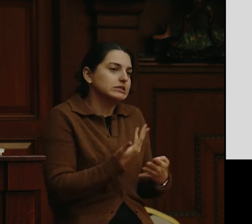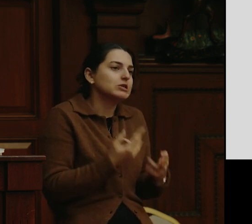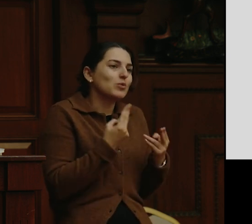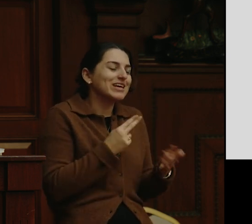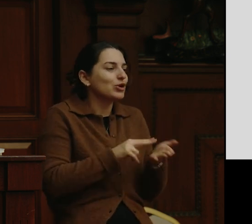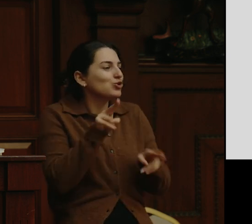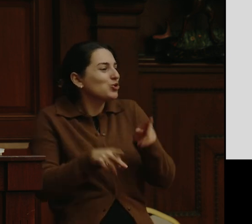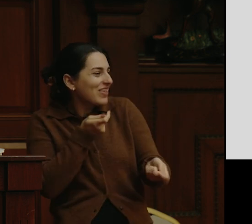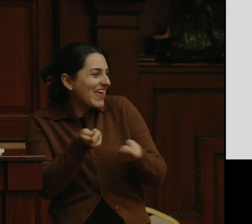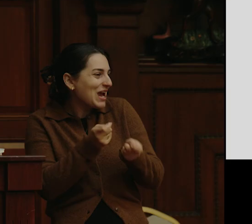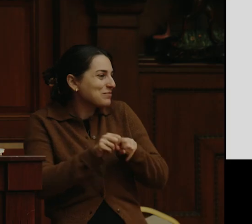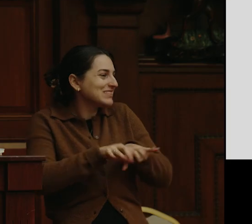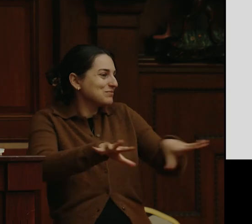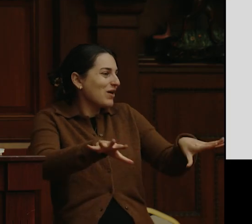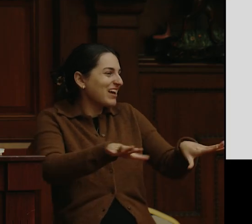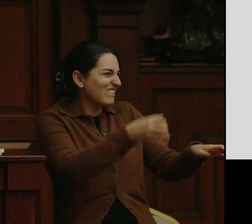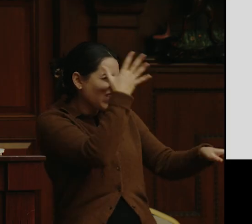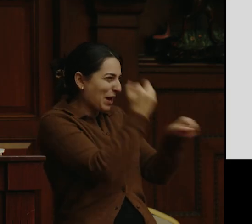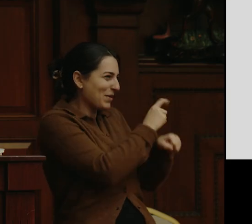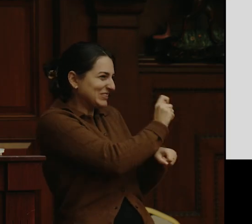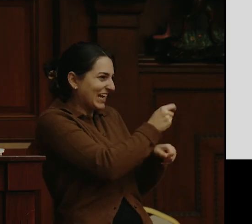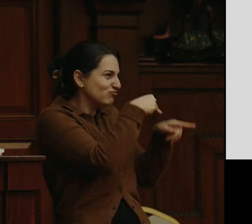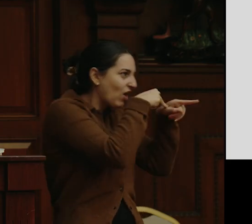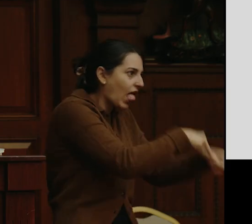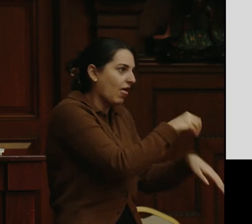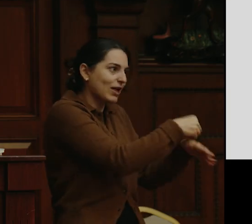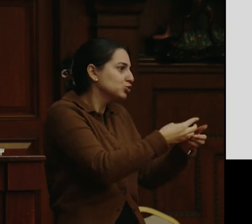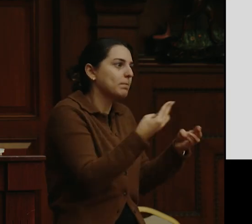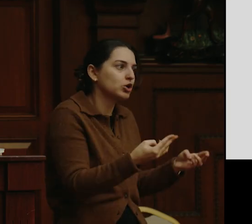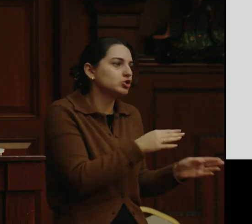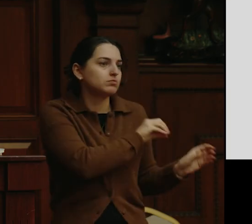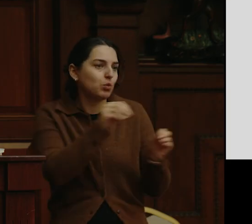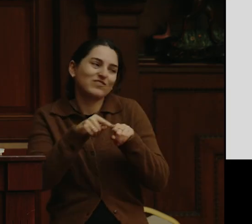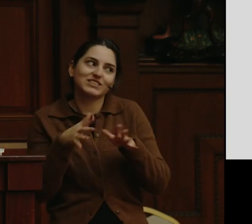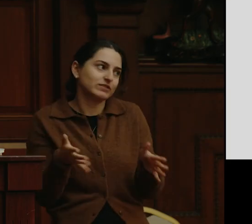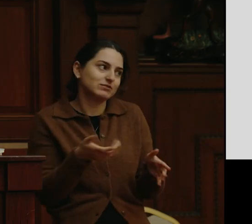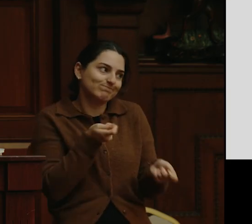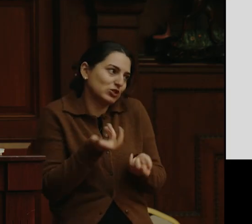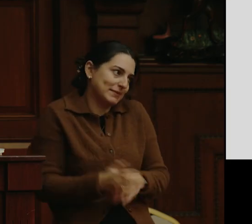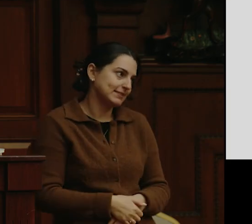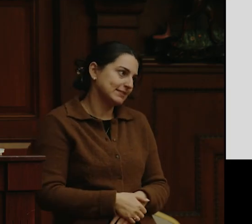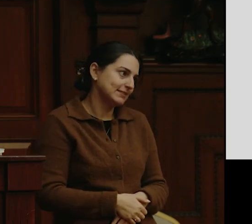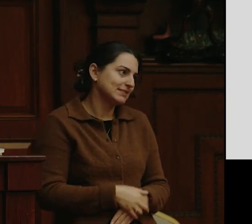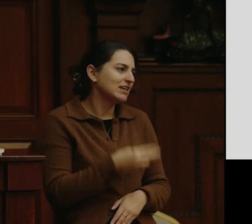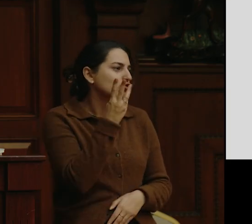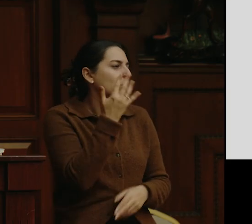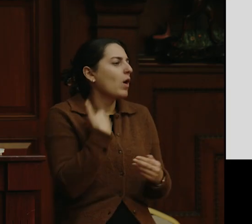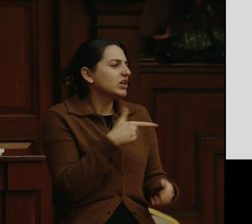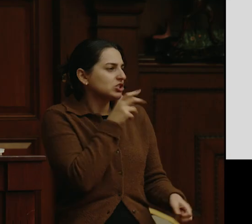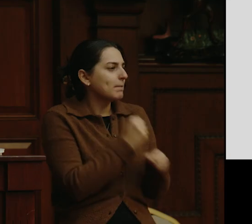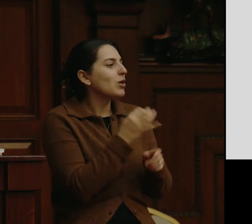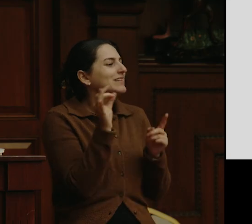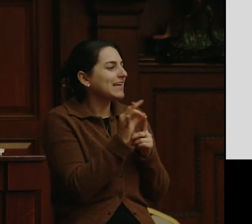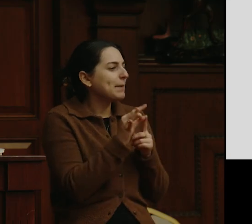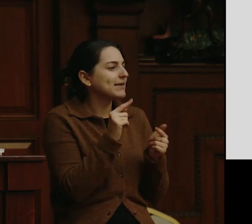new therapies so that we can move away from their reliance on steroids. The reason I wanted to emphasize the